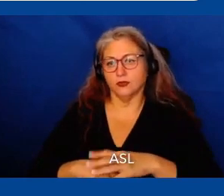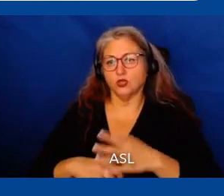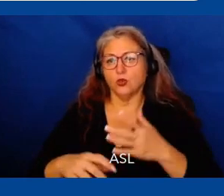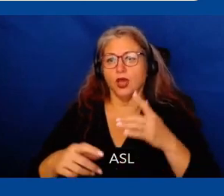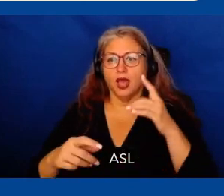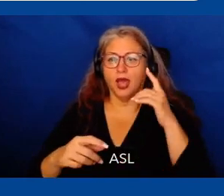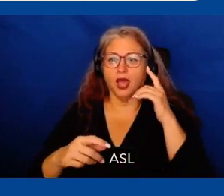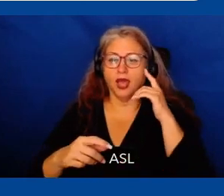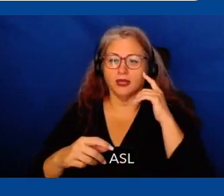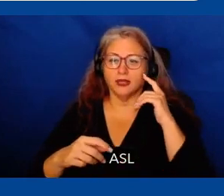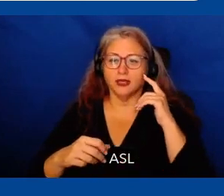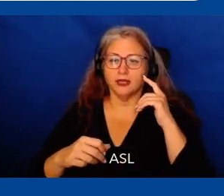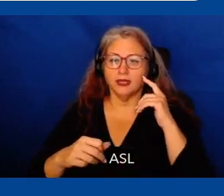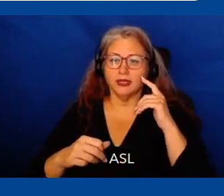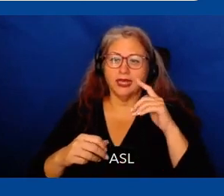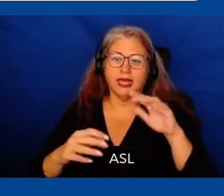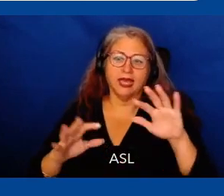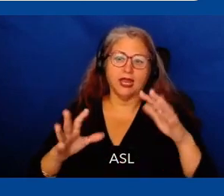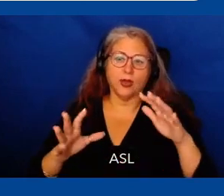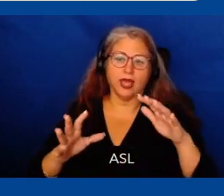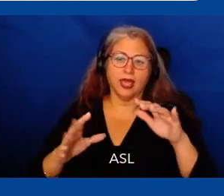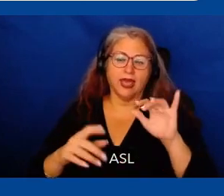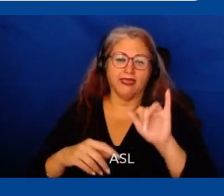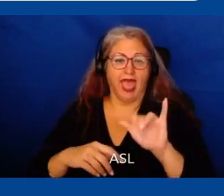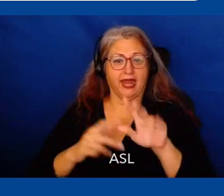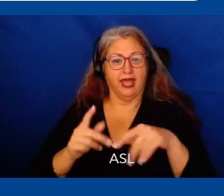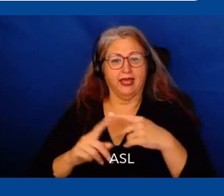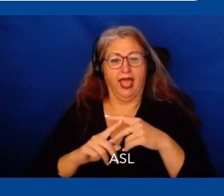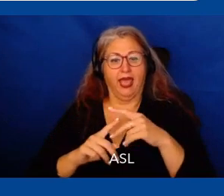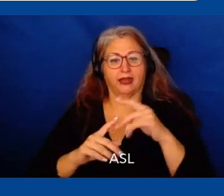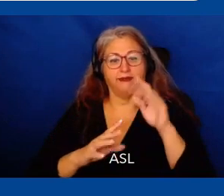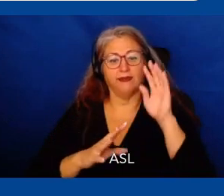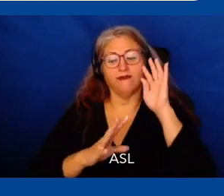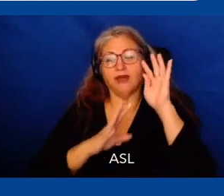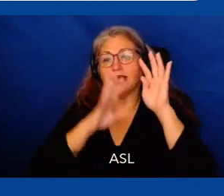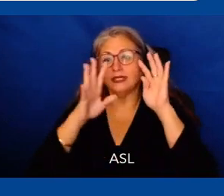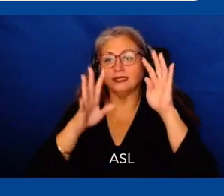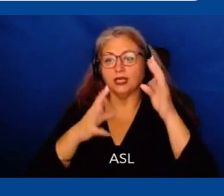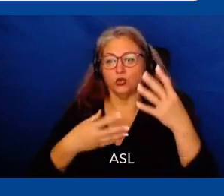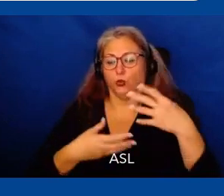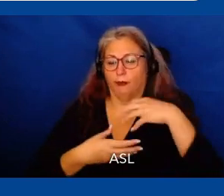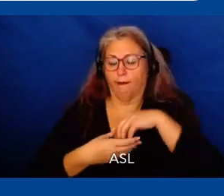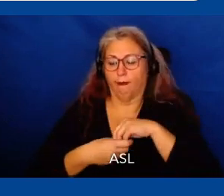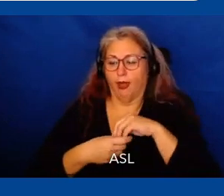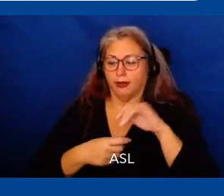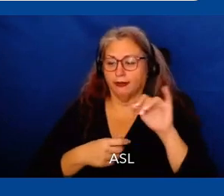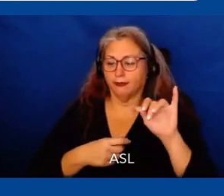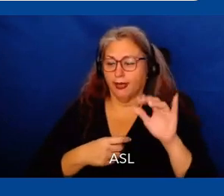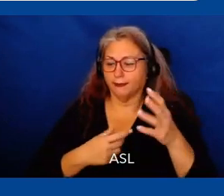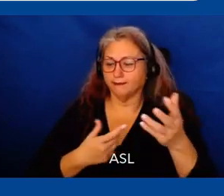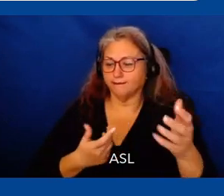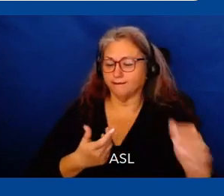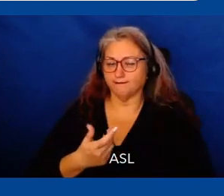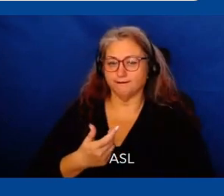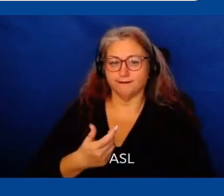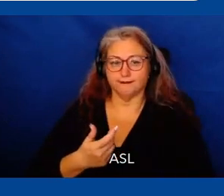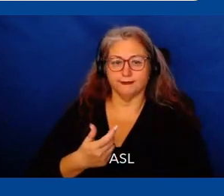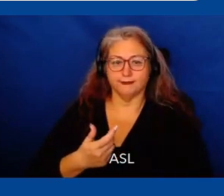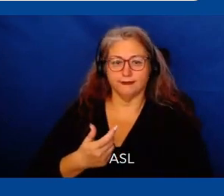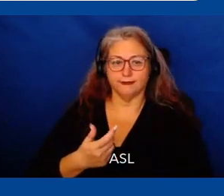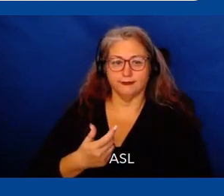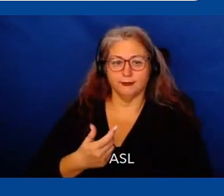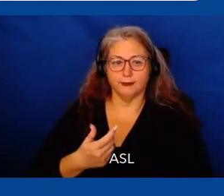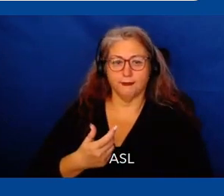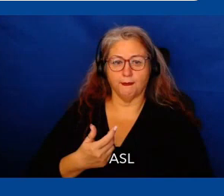that in a way that fantasy of embodying like